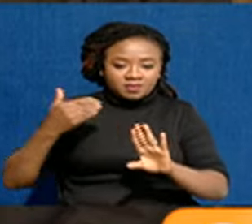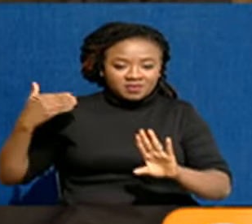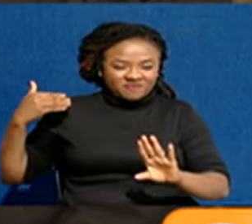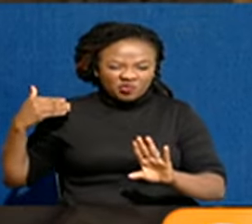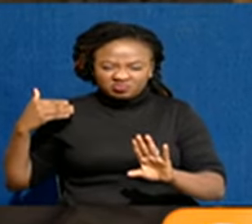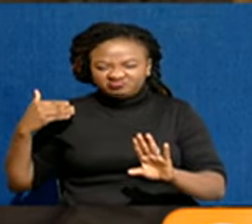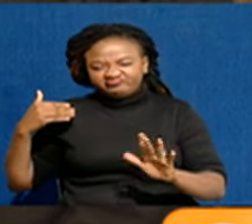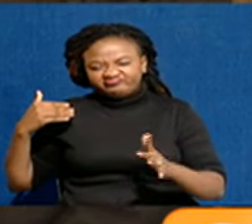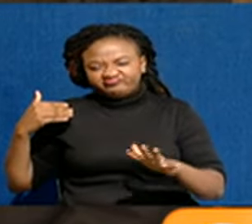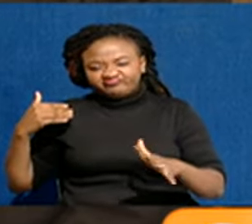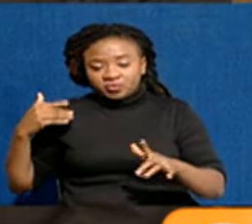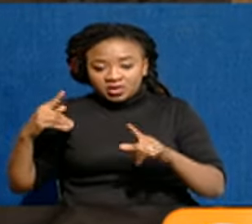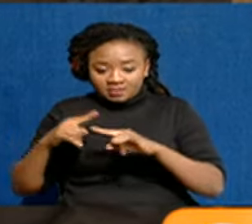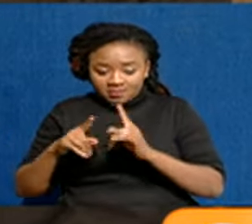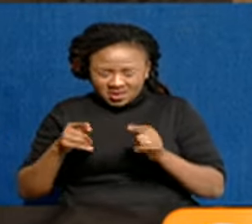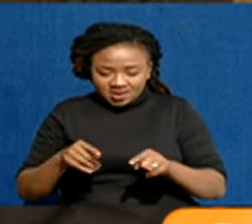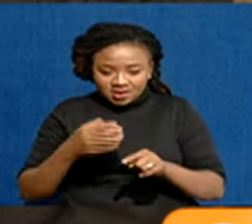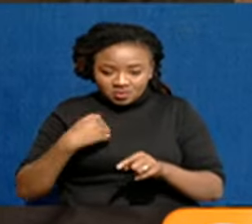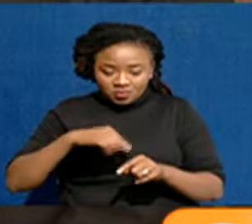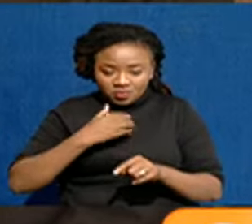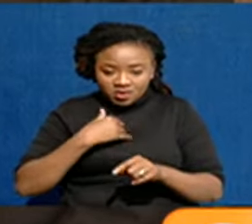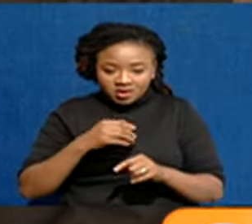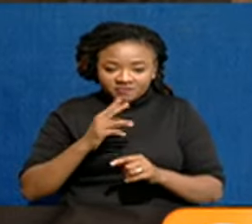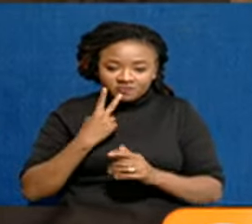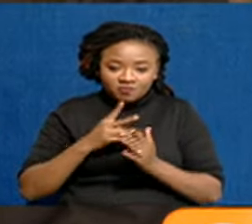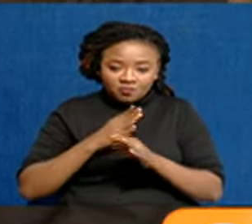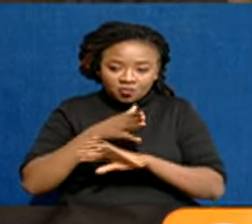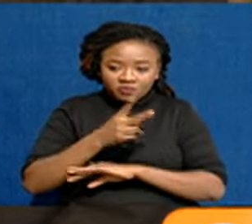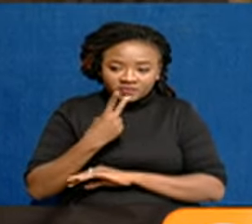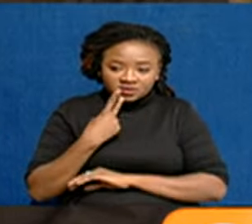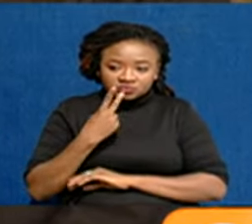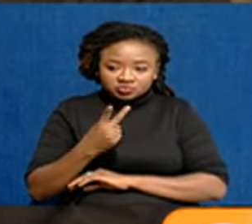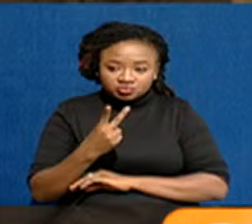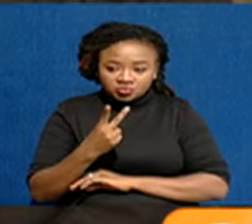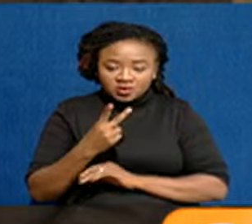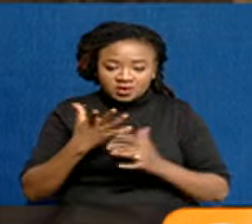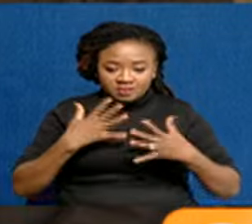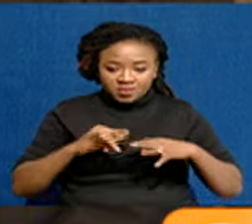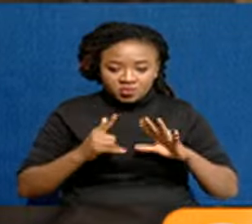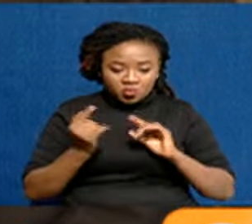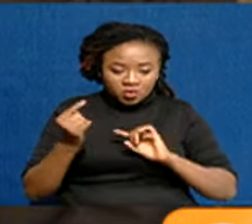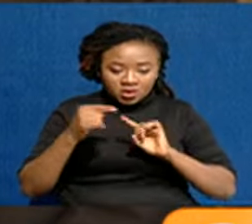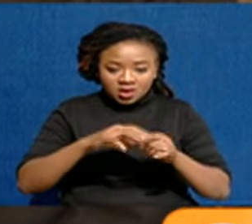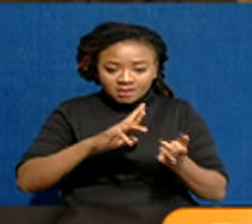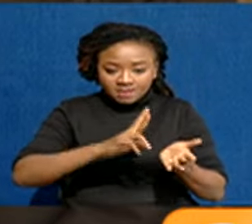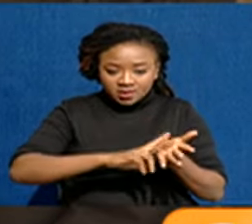As we talk now, we have over 200 exhibitors have